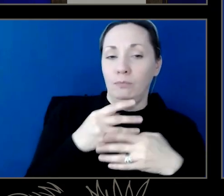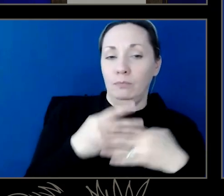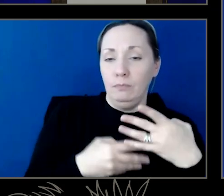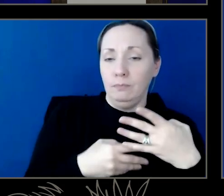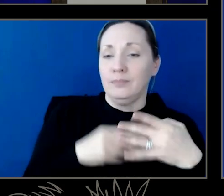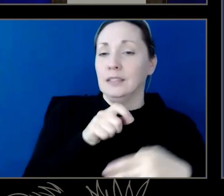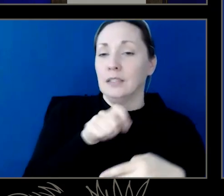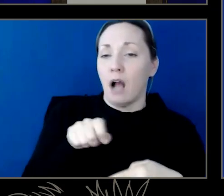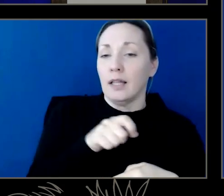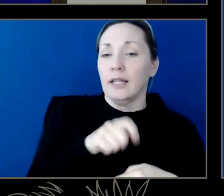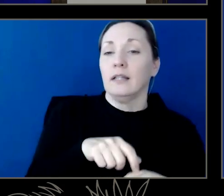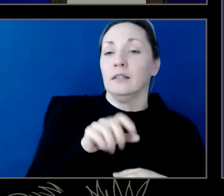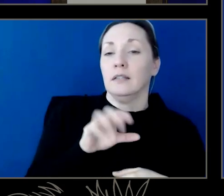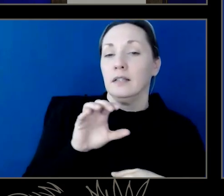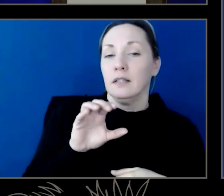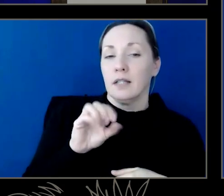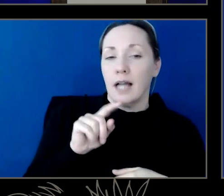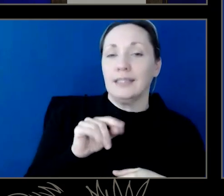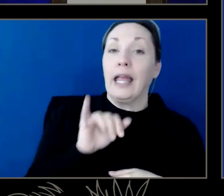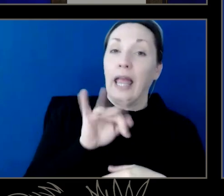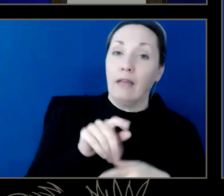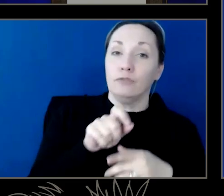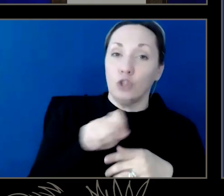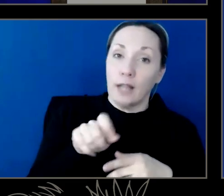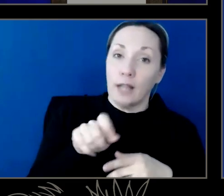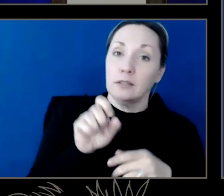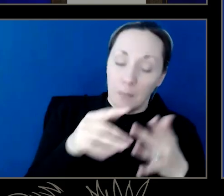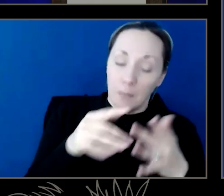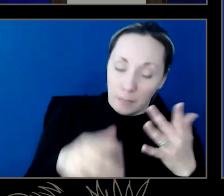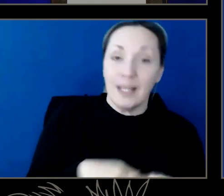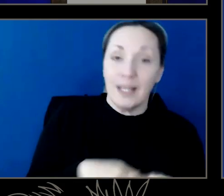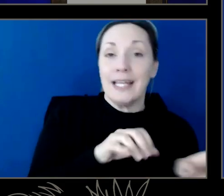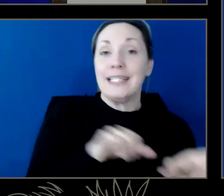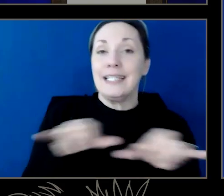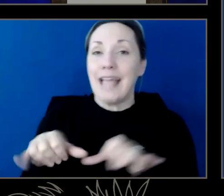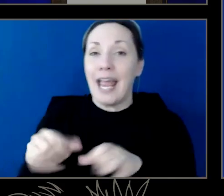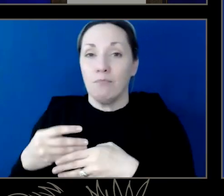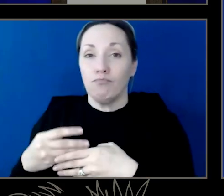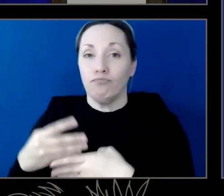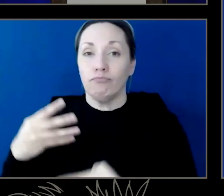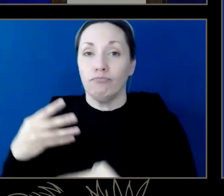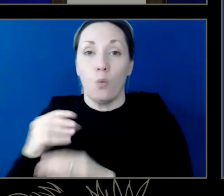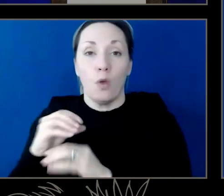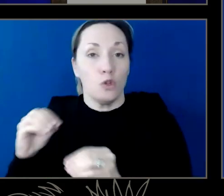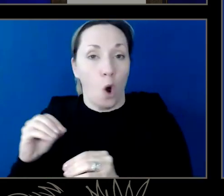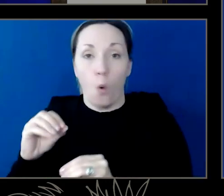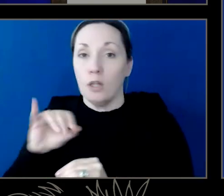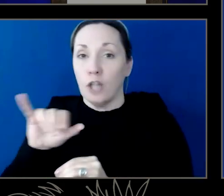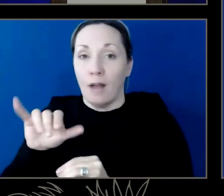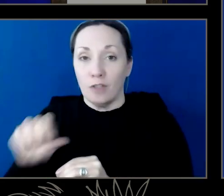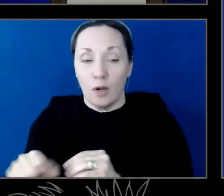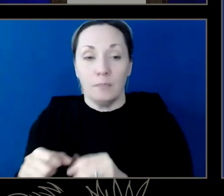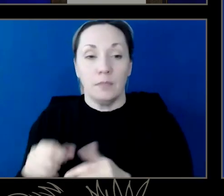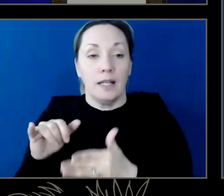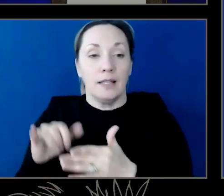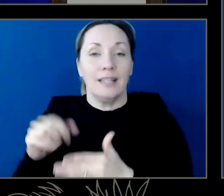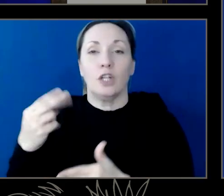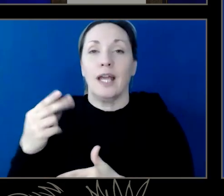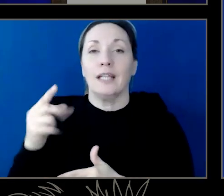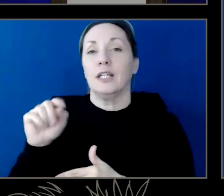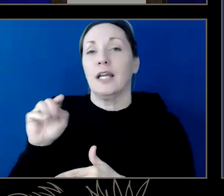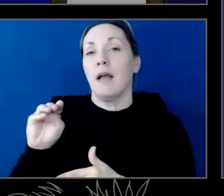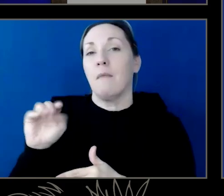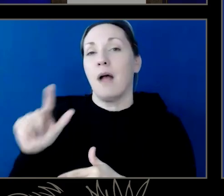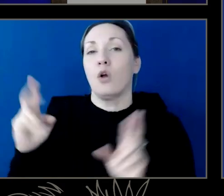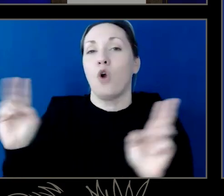using React, it's a lot of if checked, blah, blah, blah. This is how we build the same accordion without any JavaScript at all. This is our HTML element